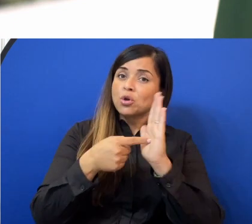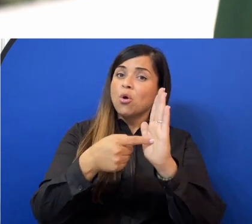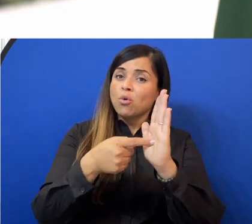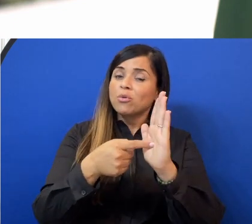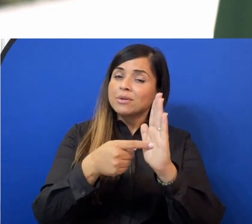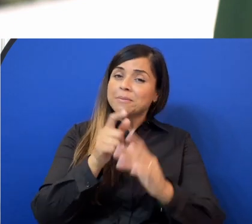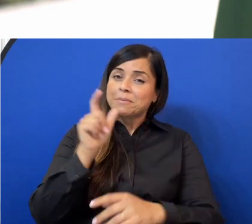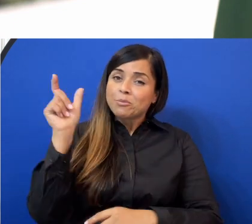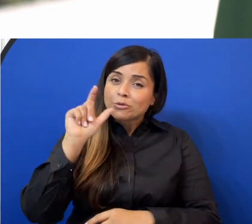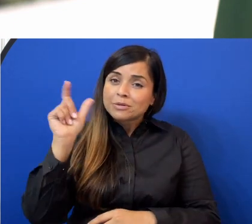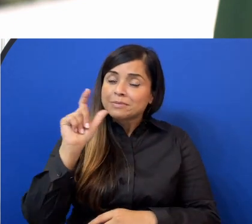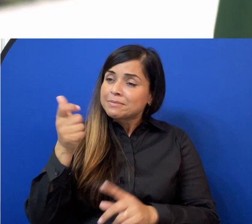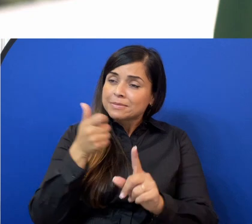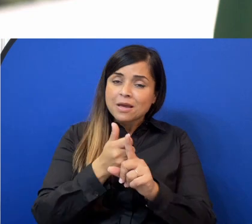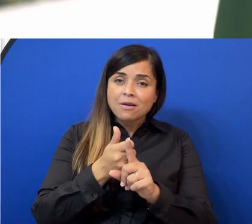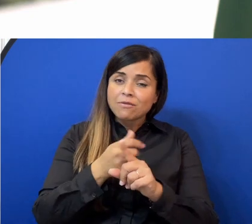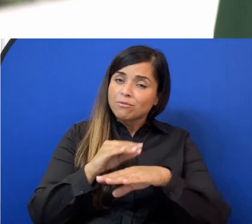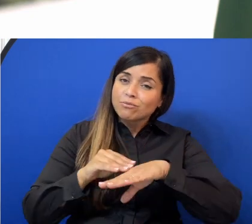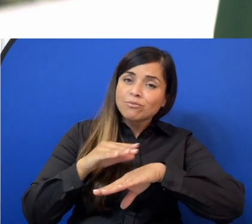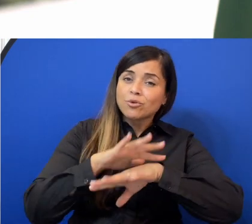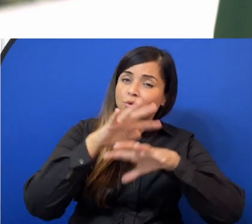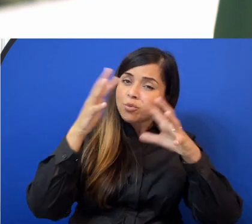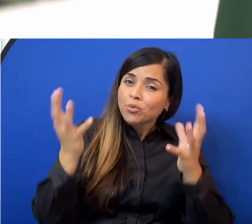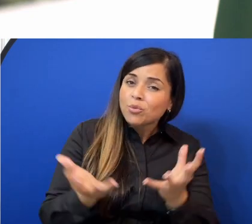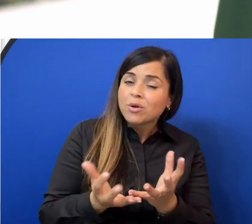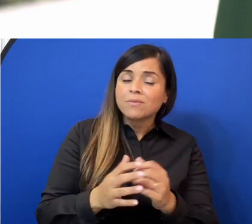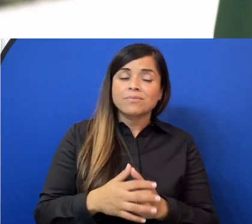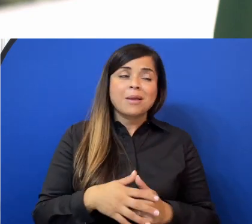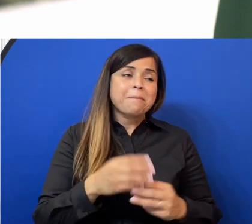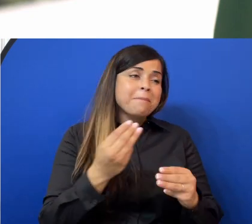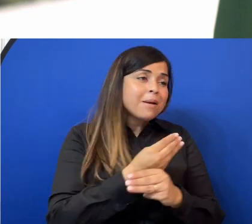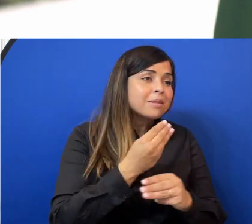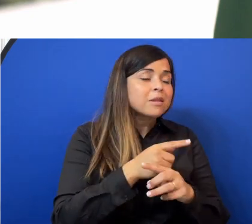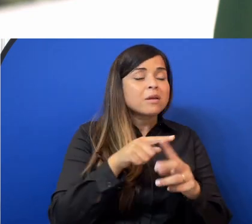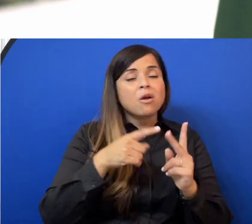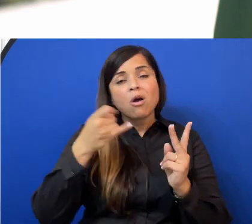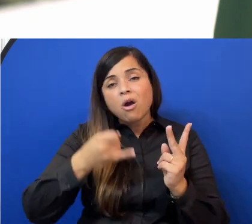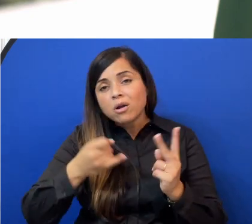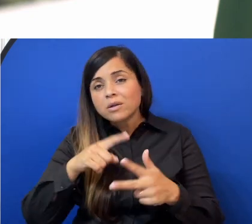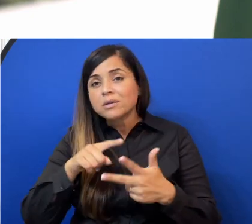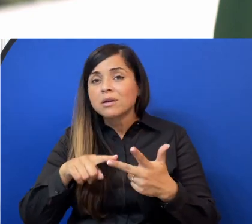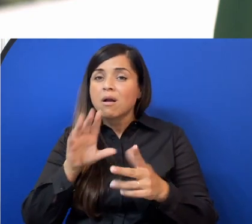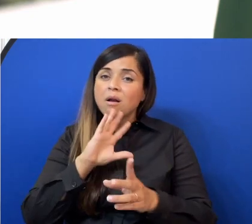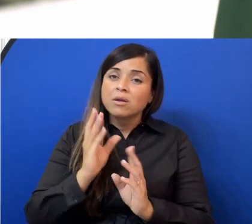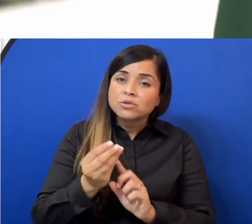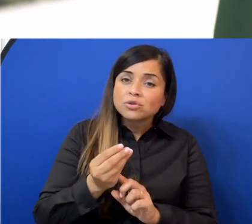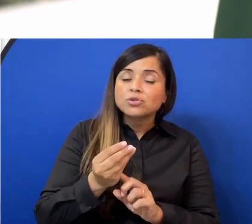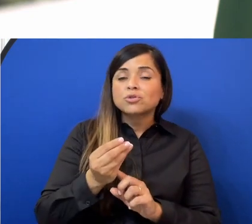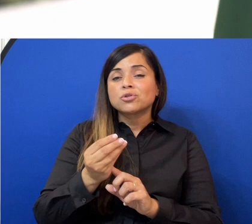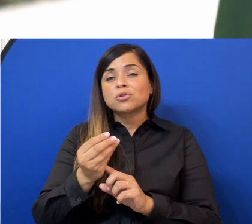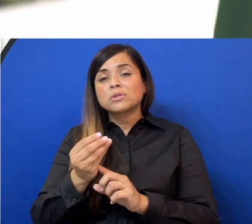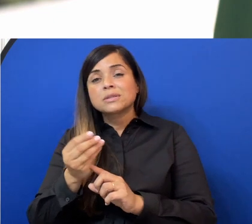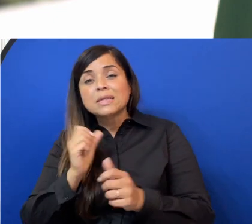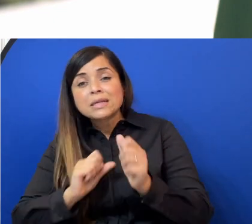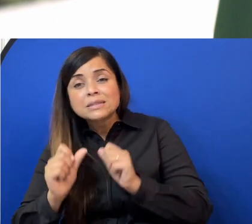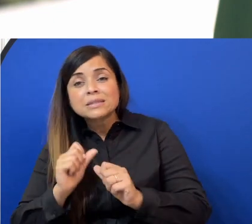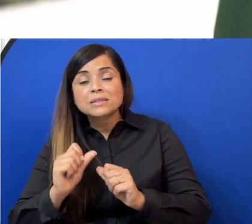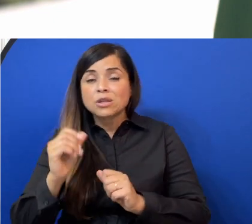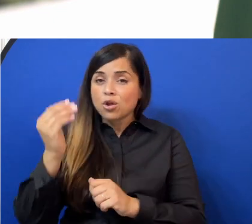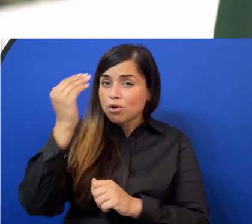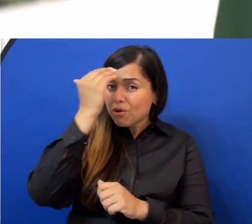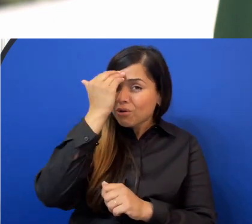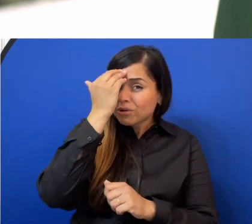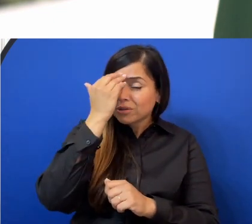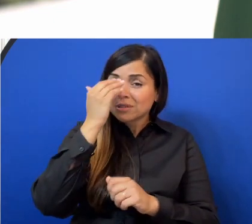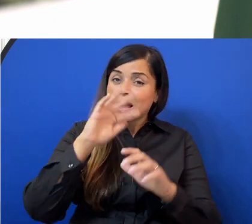to architecture, mathematics, art, culture, science, and knowledge through a multiplicity of